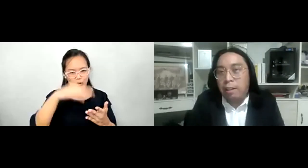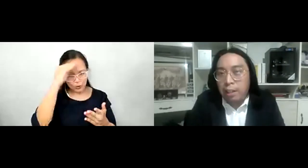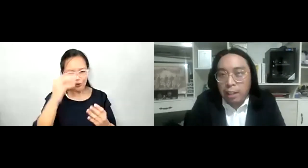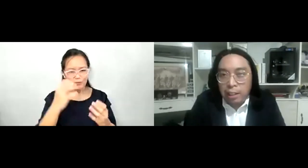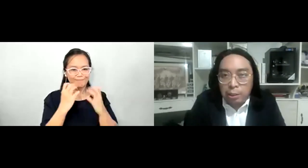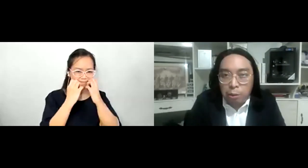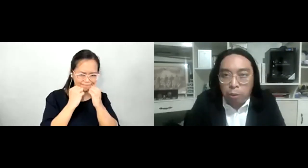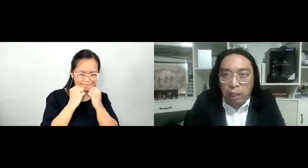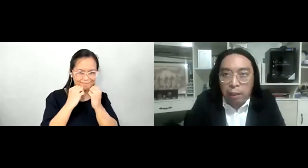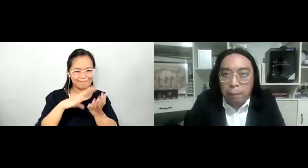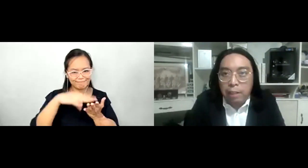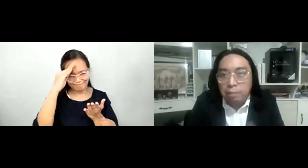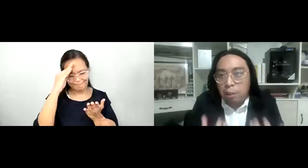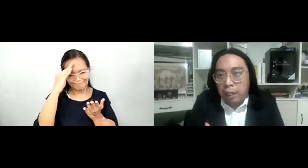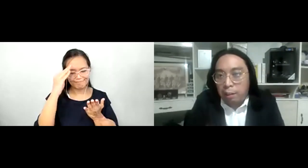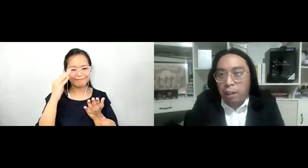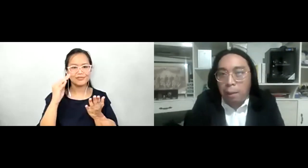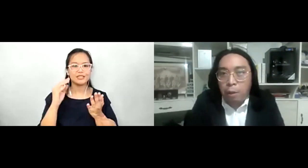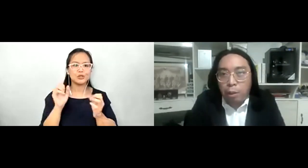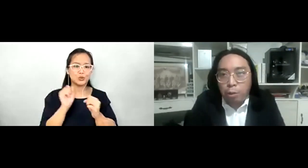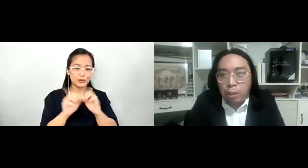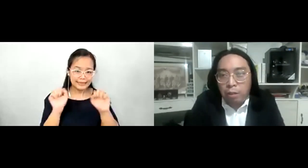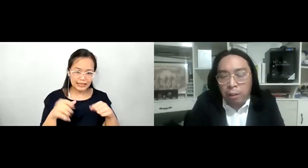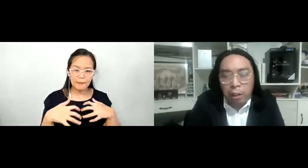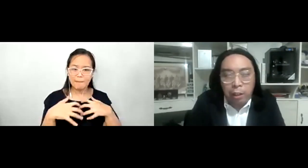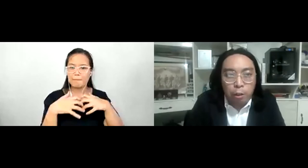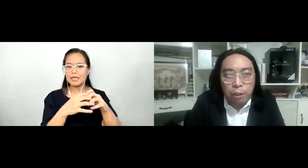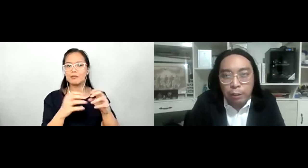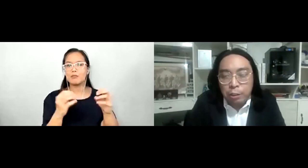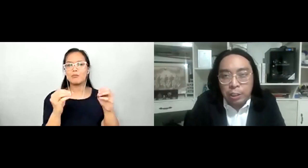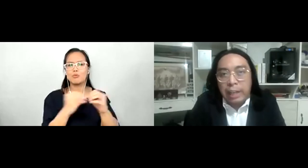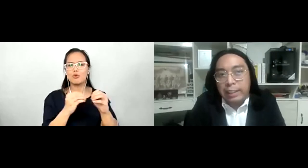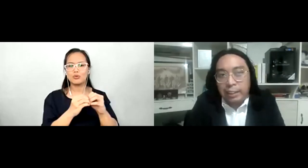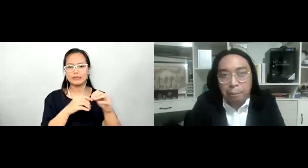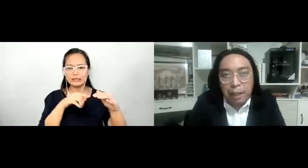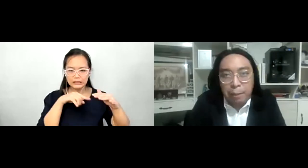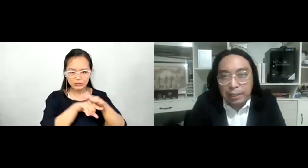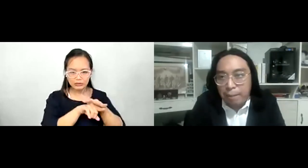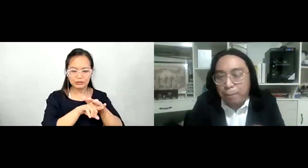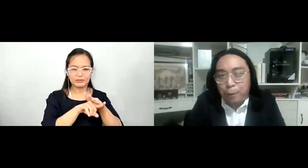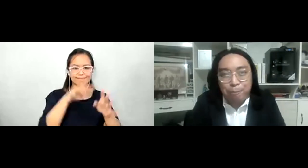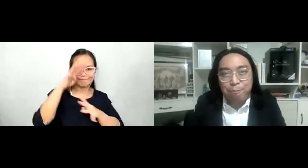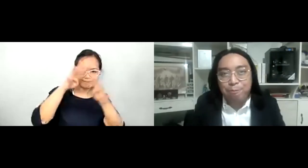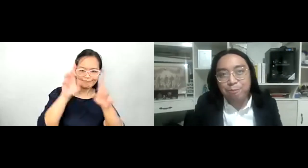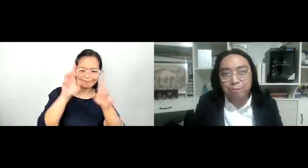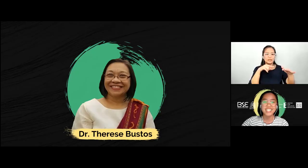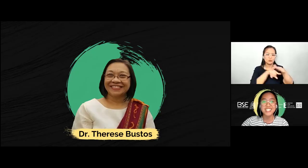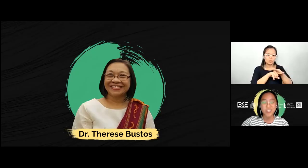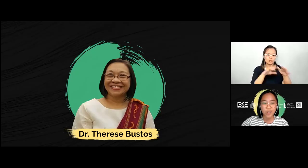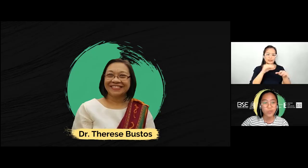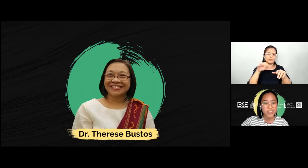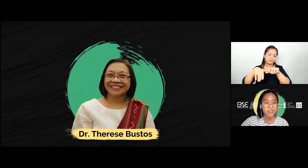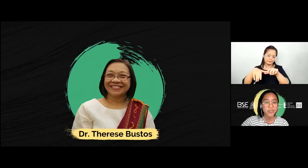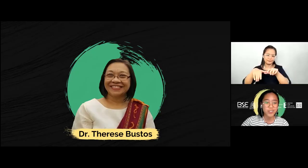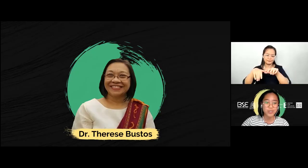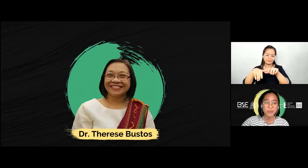can so that we can build together a more inclusive and innovative society. Maraming salamat po. Let us